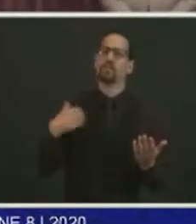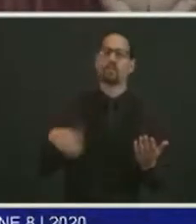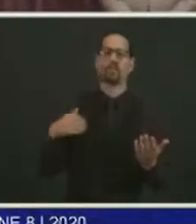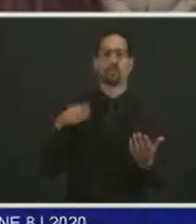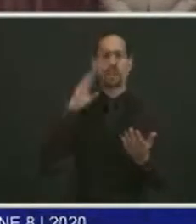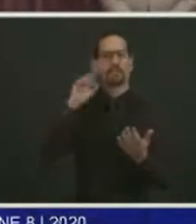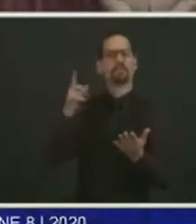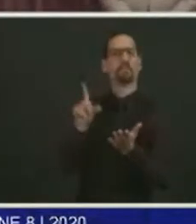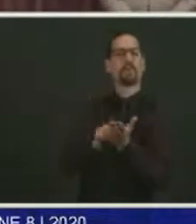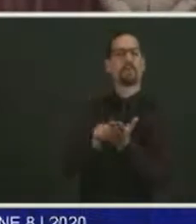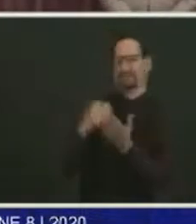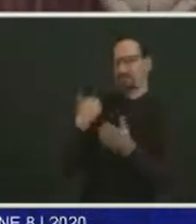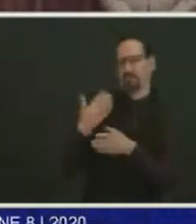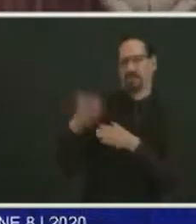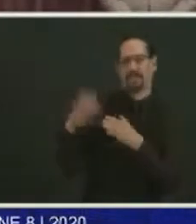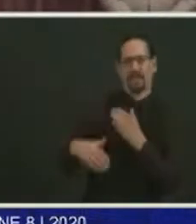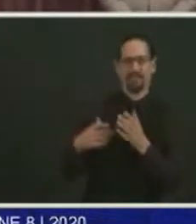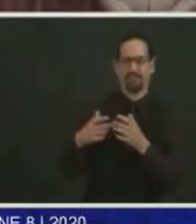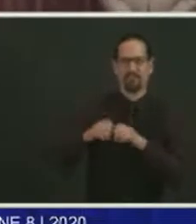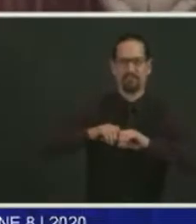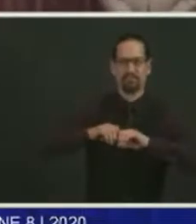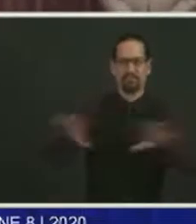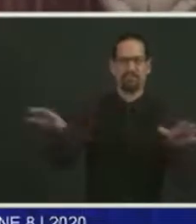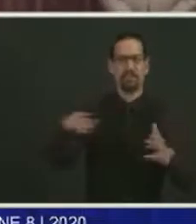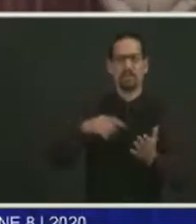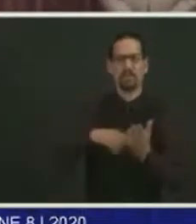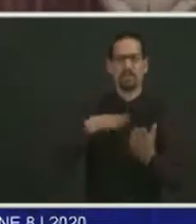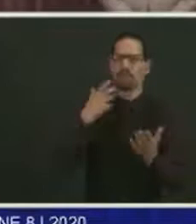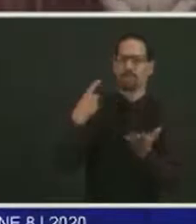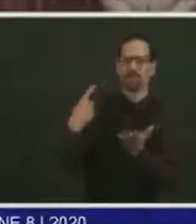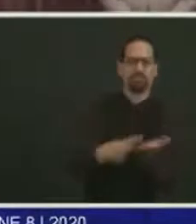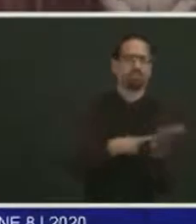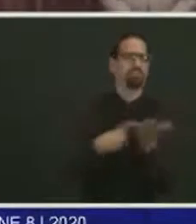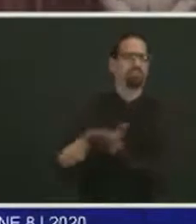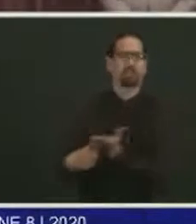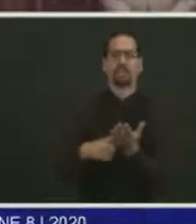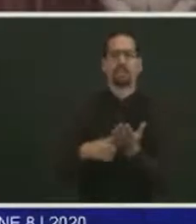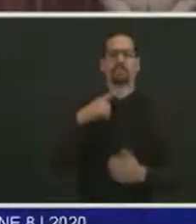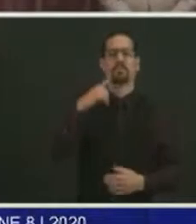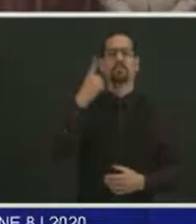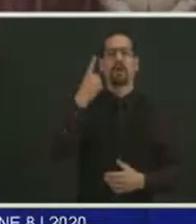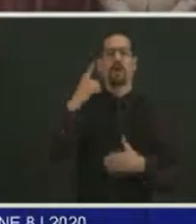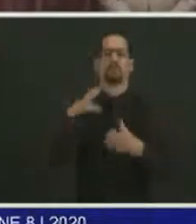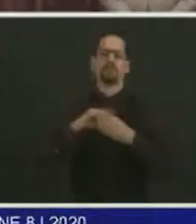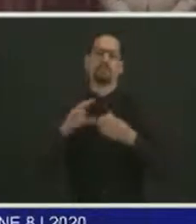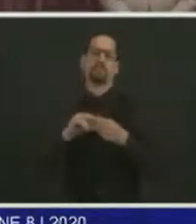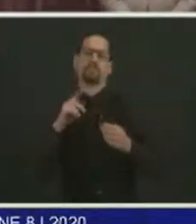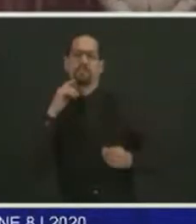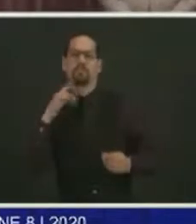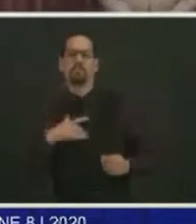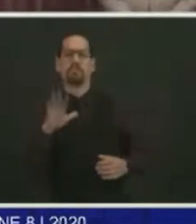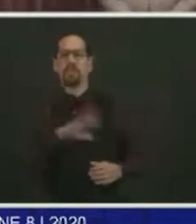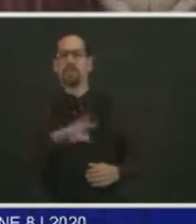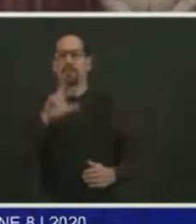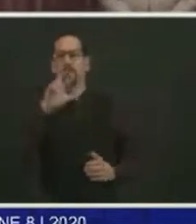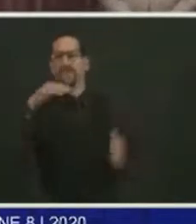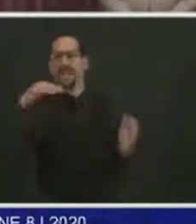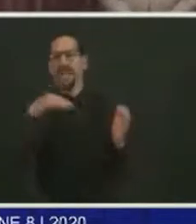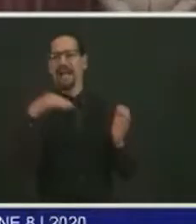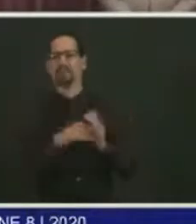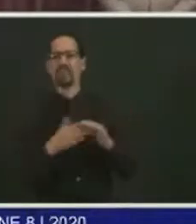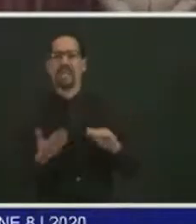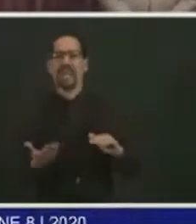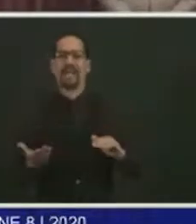analysis over the weekend that's getting a lot of attention, where he figured that there might be about 3,000 additional infections